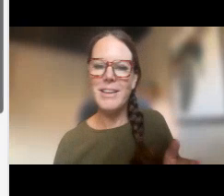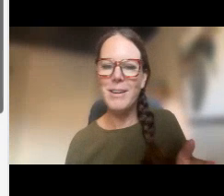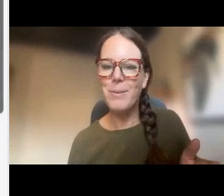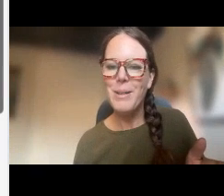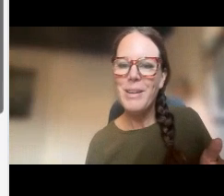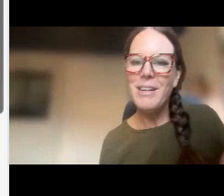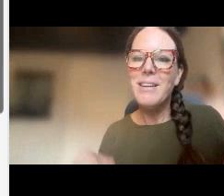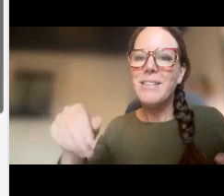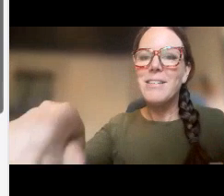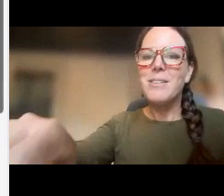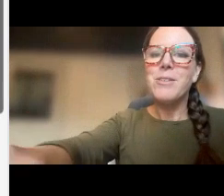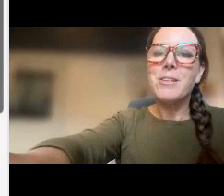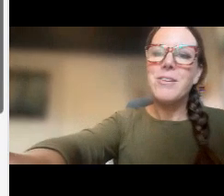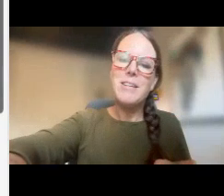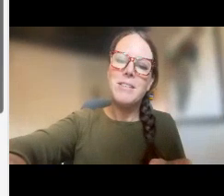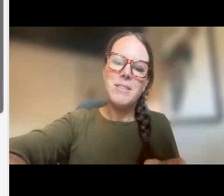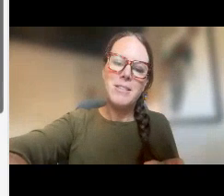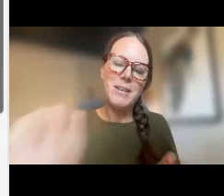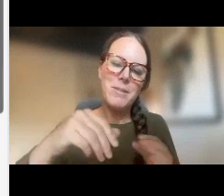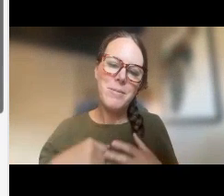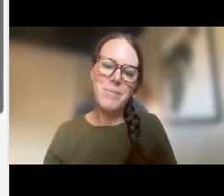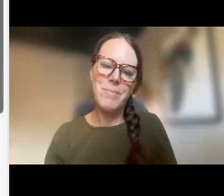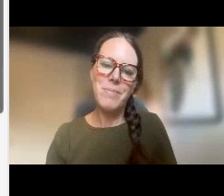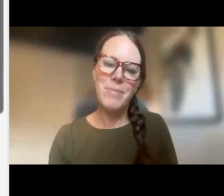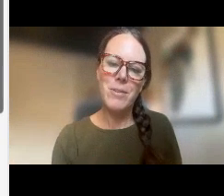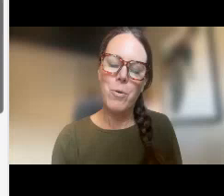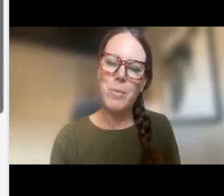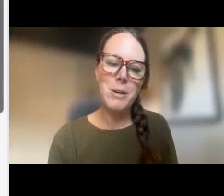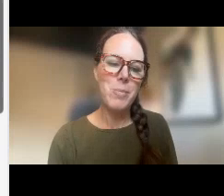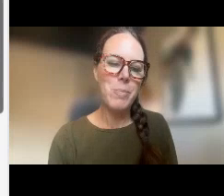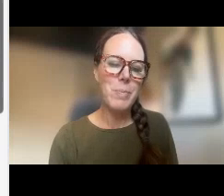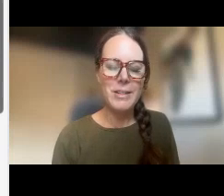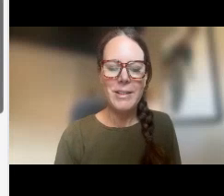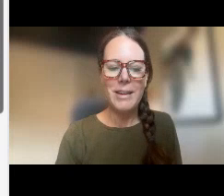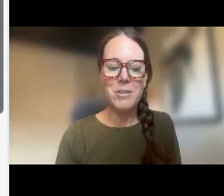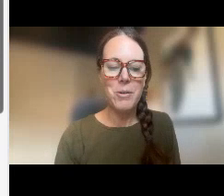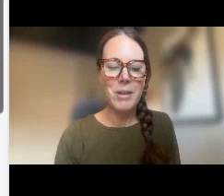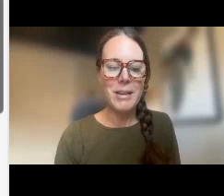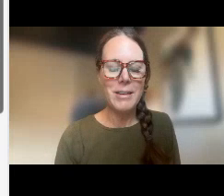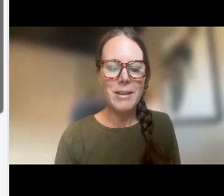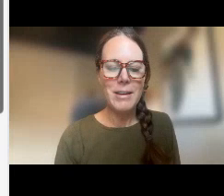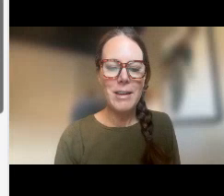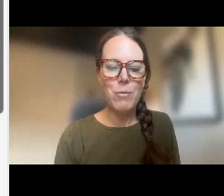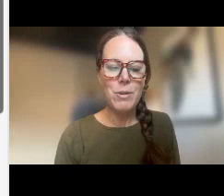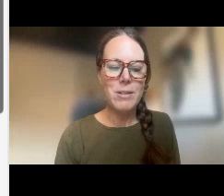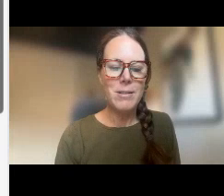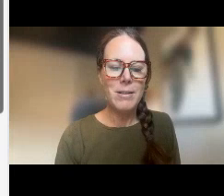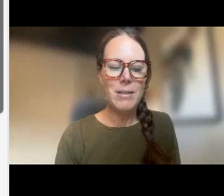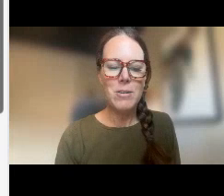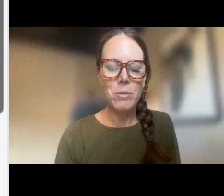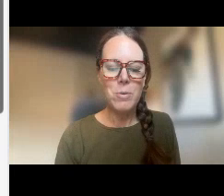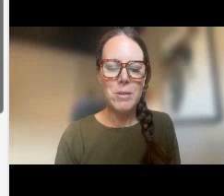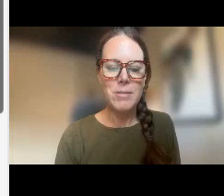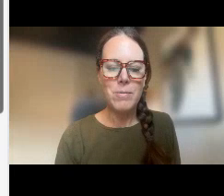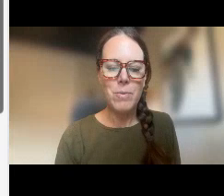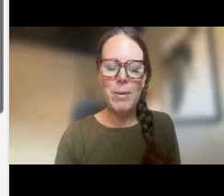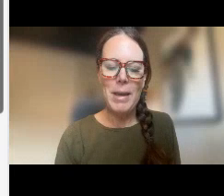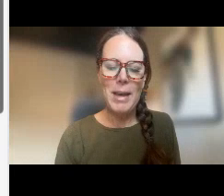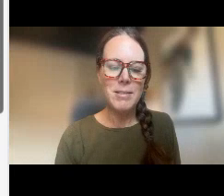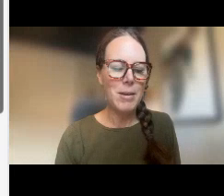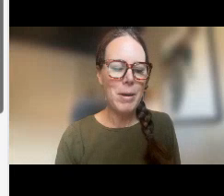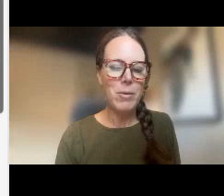still still learning your guys's norm here, but yeah, so again, that's the only